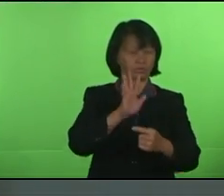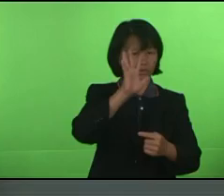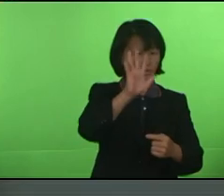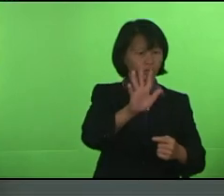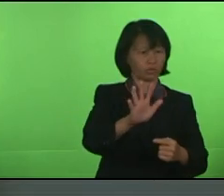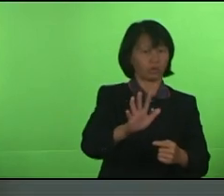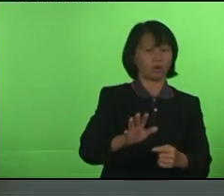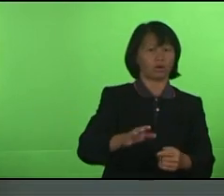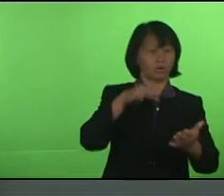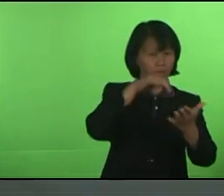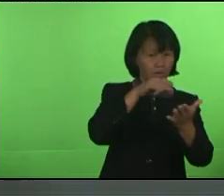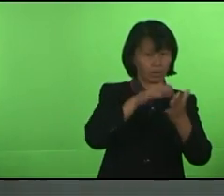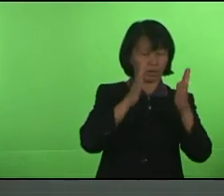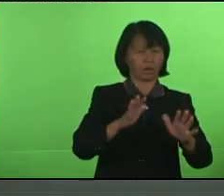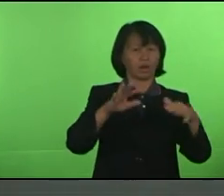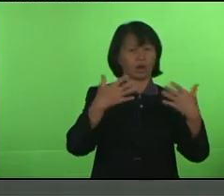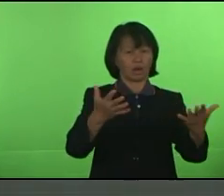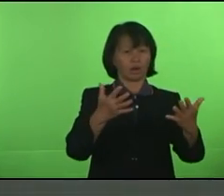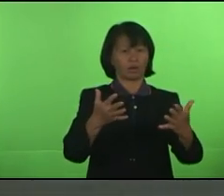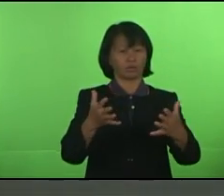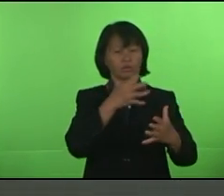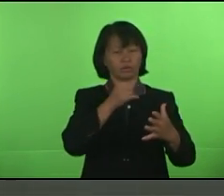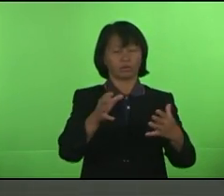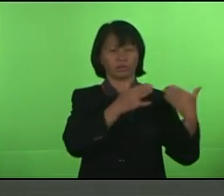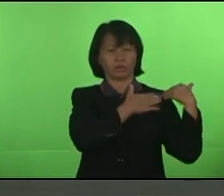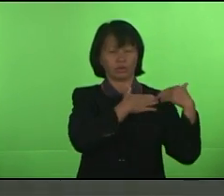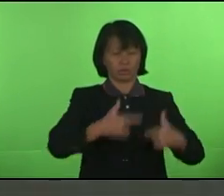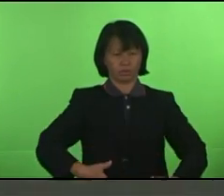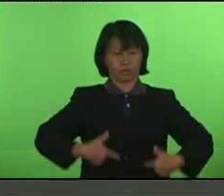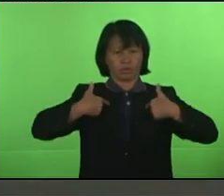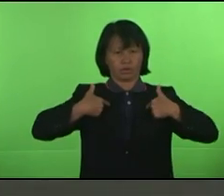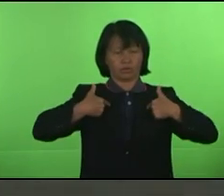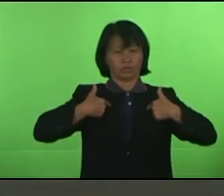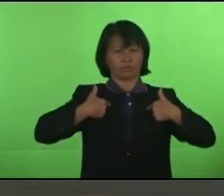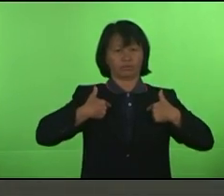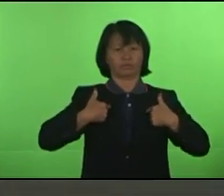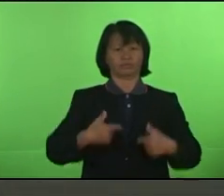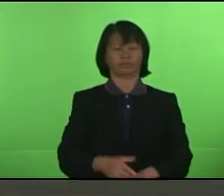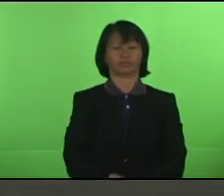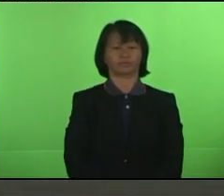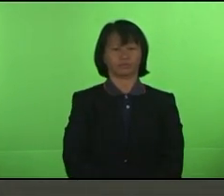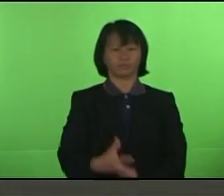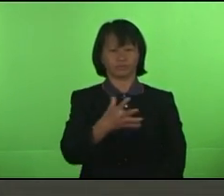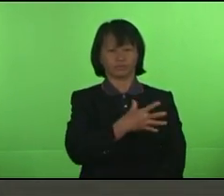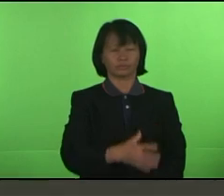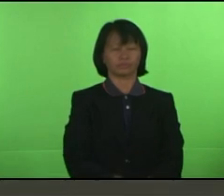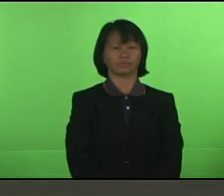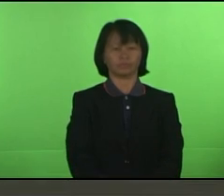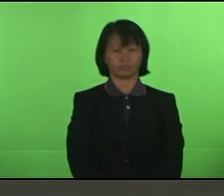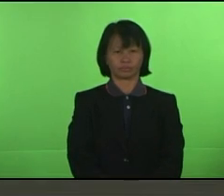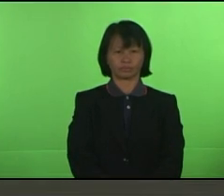going to affect how we take charge of our life here on campus as well as wherever you